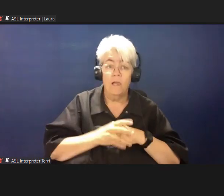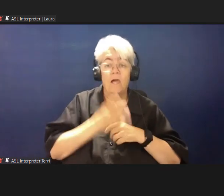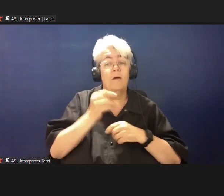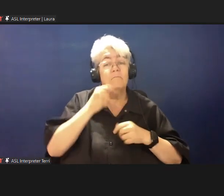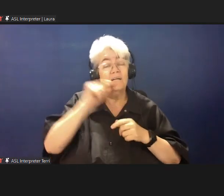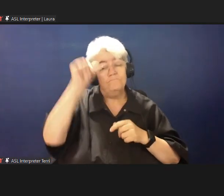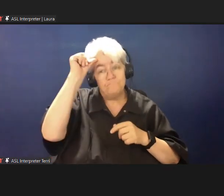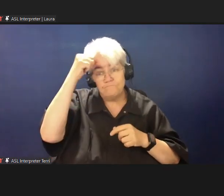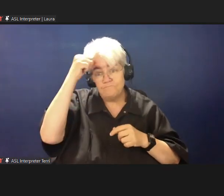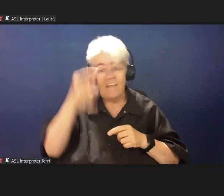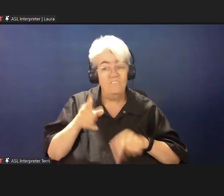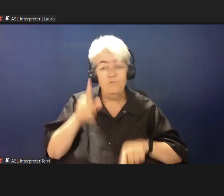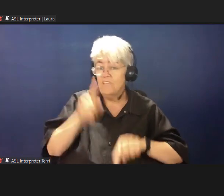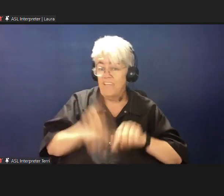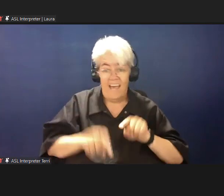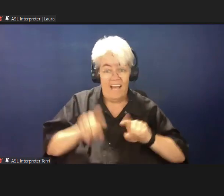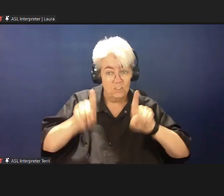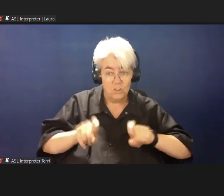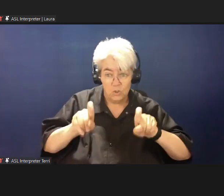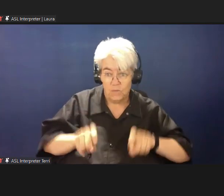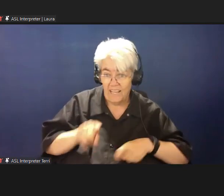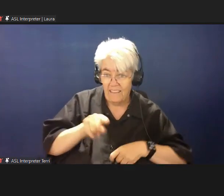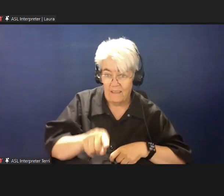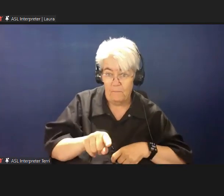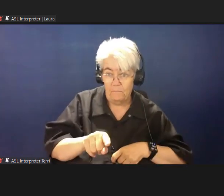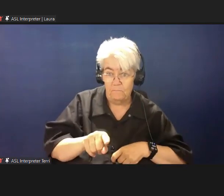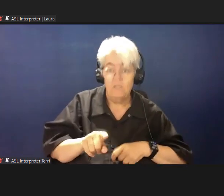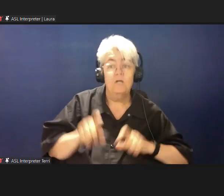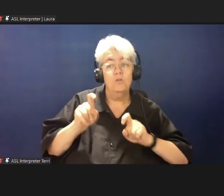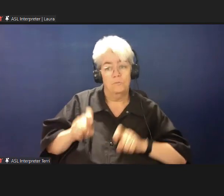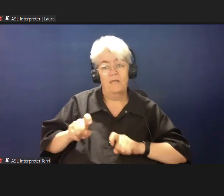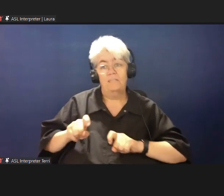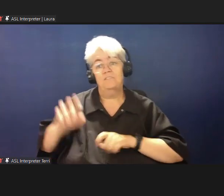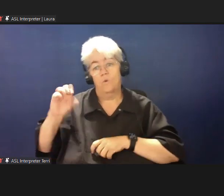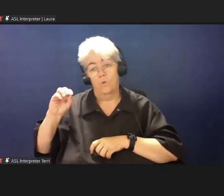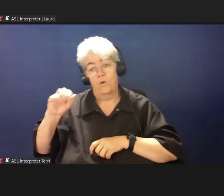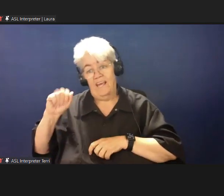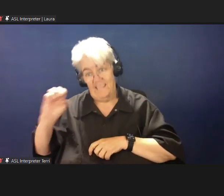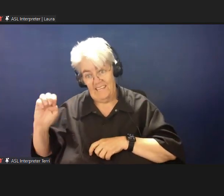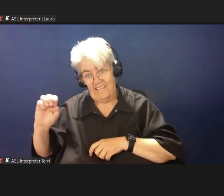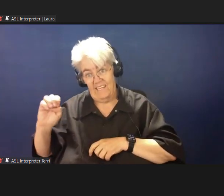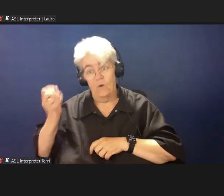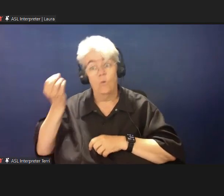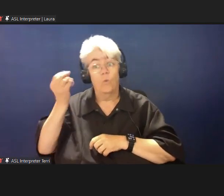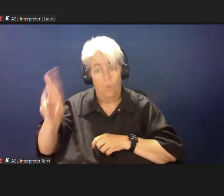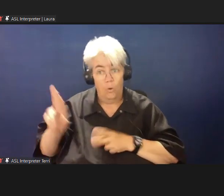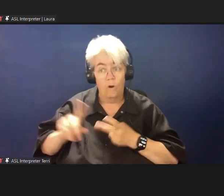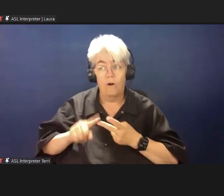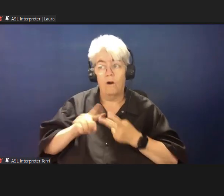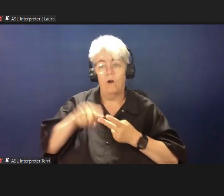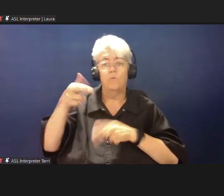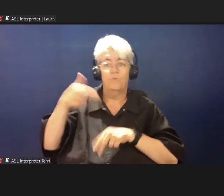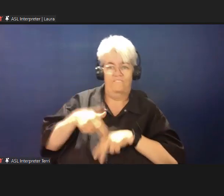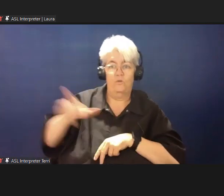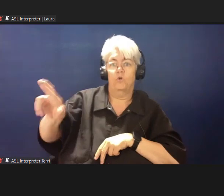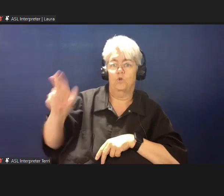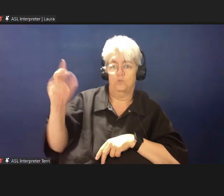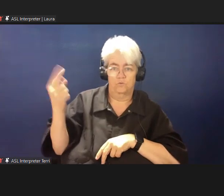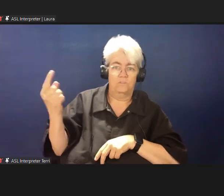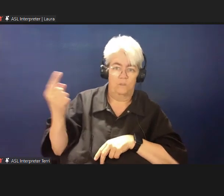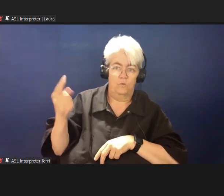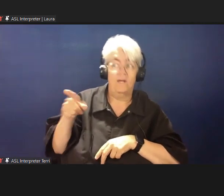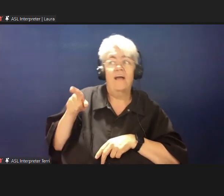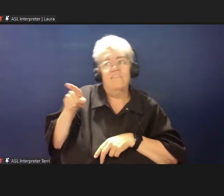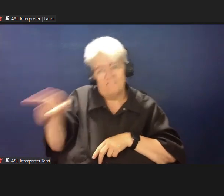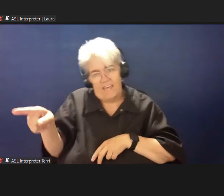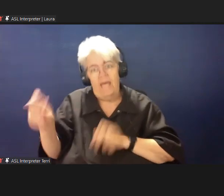if you can't screen the child, you'll either need to do an OAE or refer the child to someone who will be able